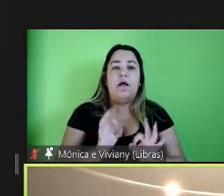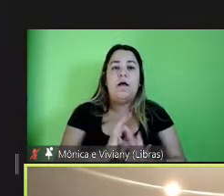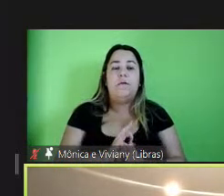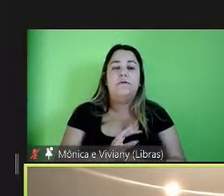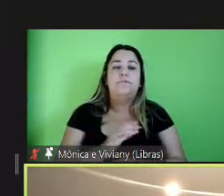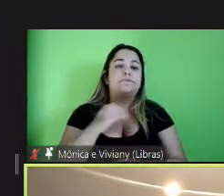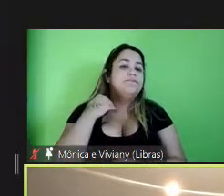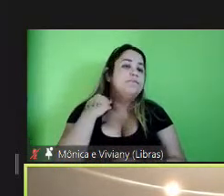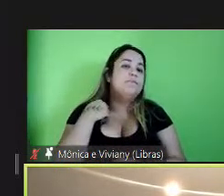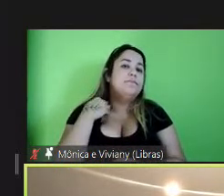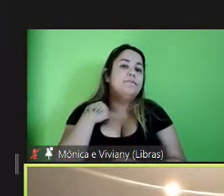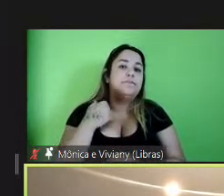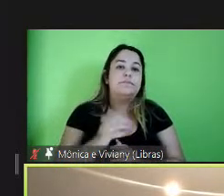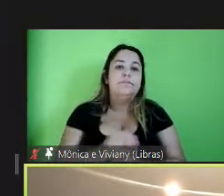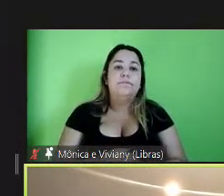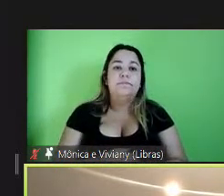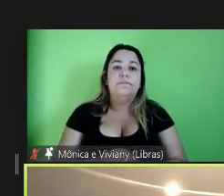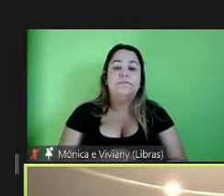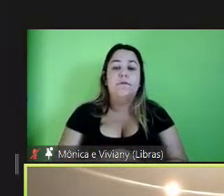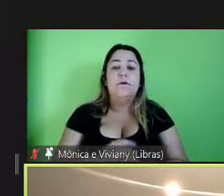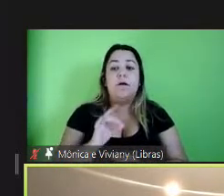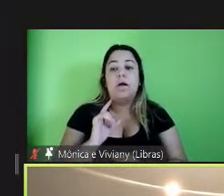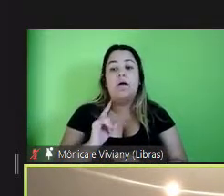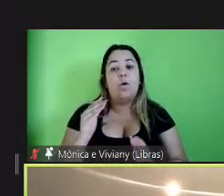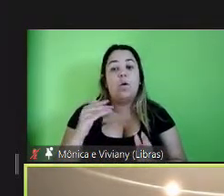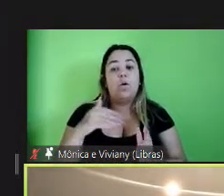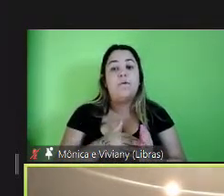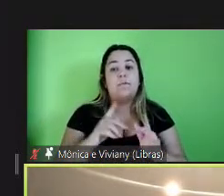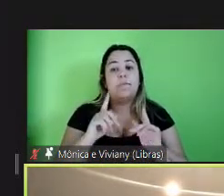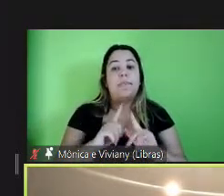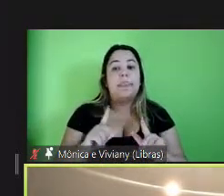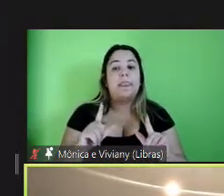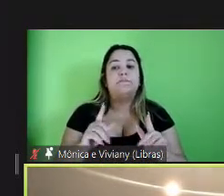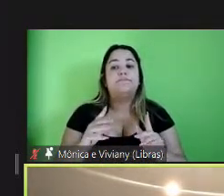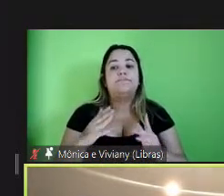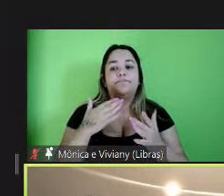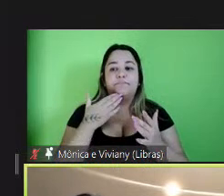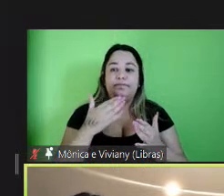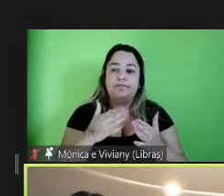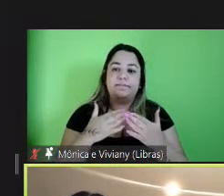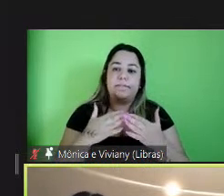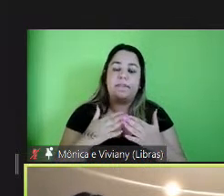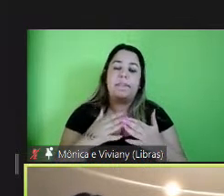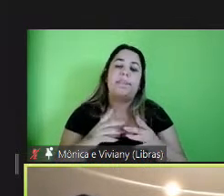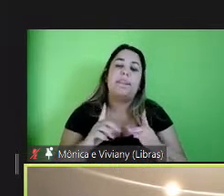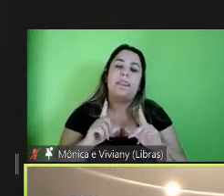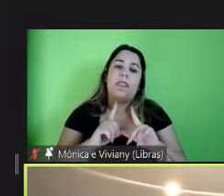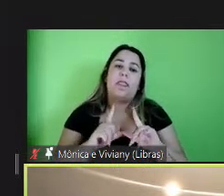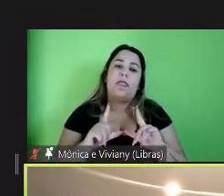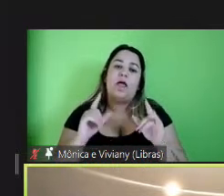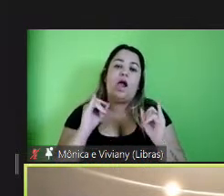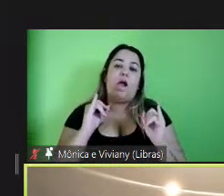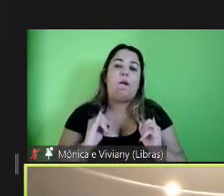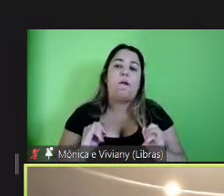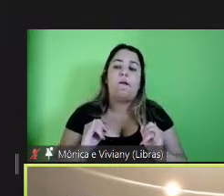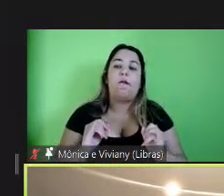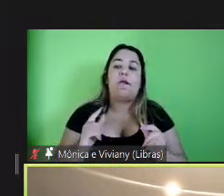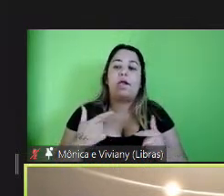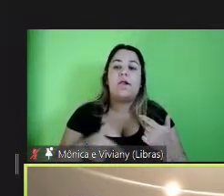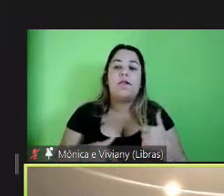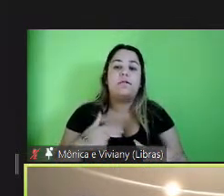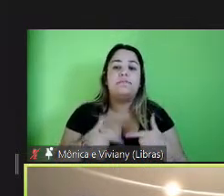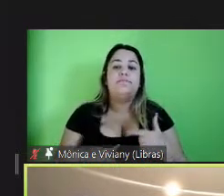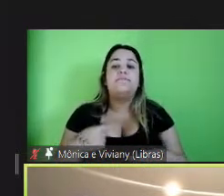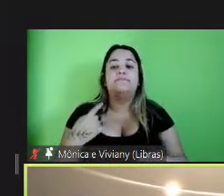Jim, just the last slide, please. So this is just really some work that we have built on that I